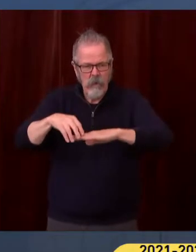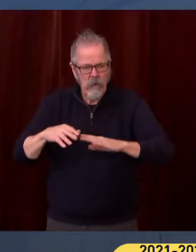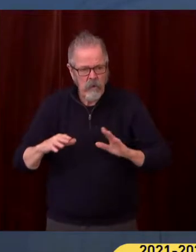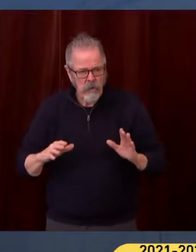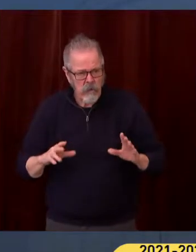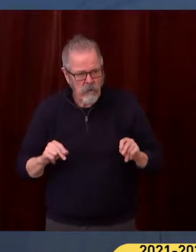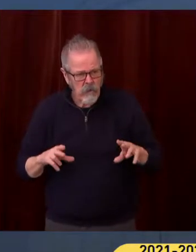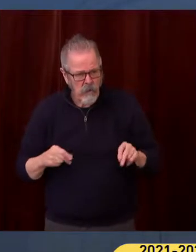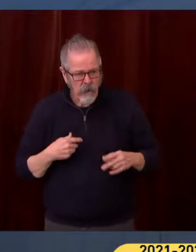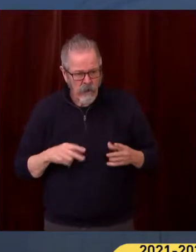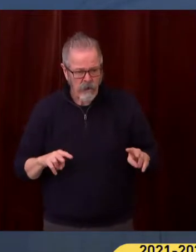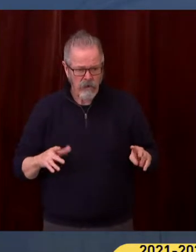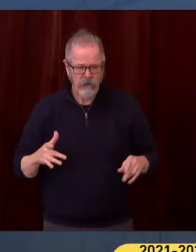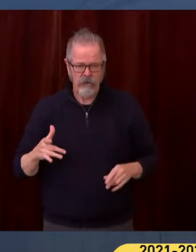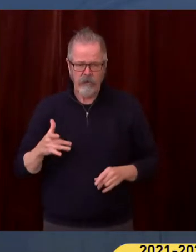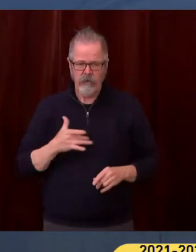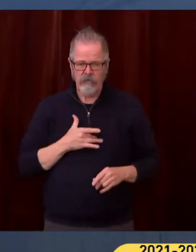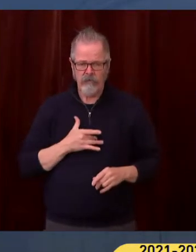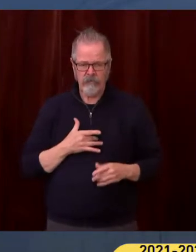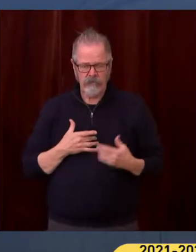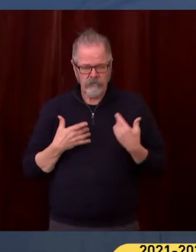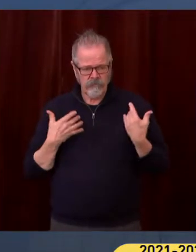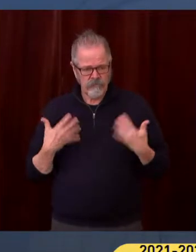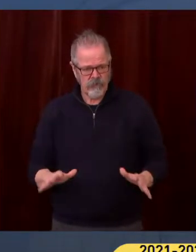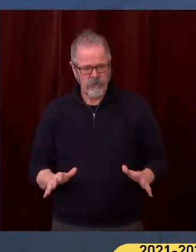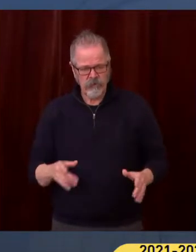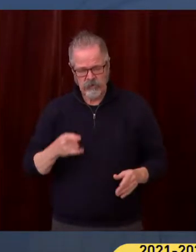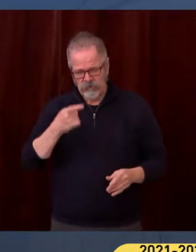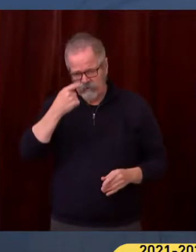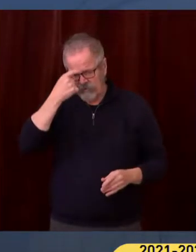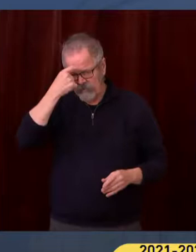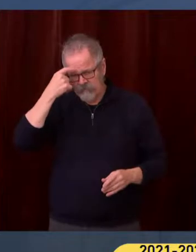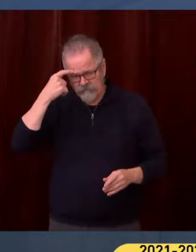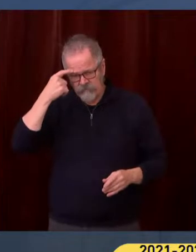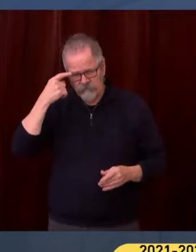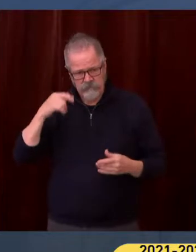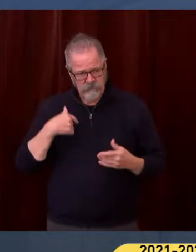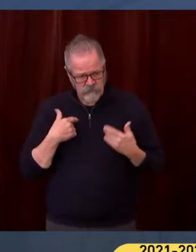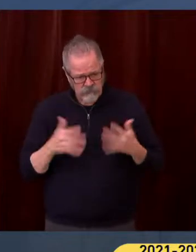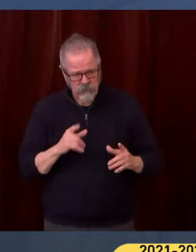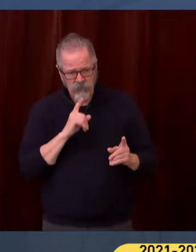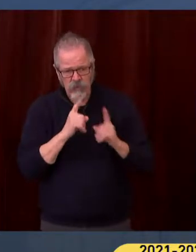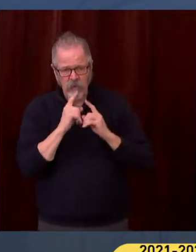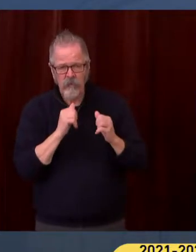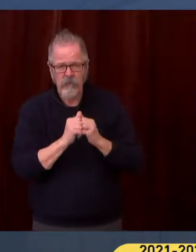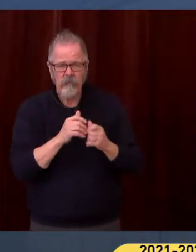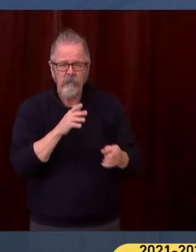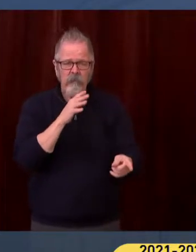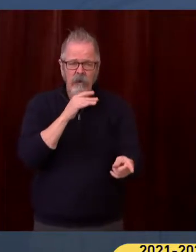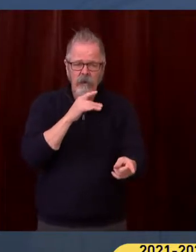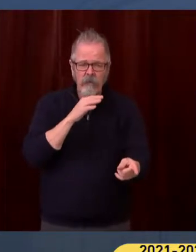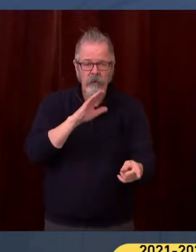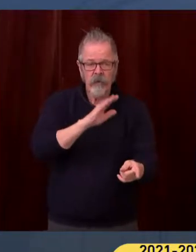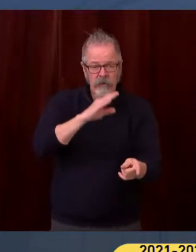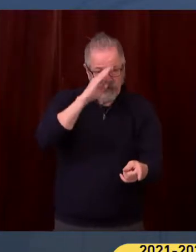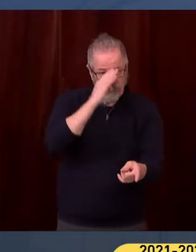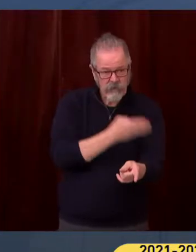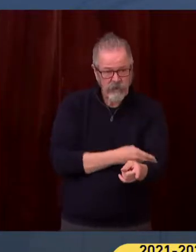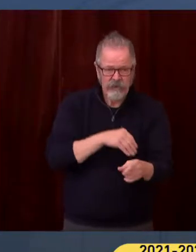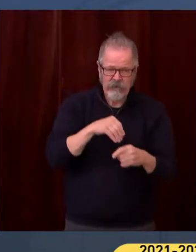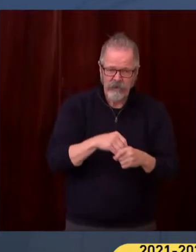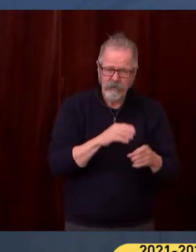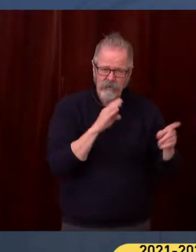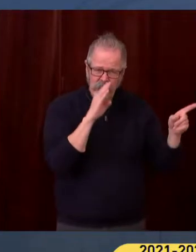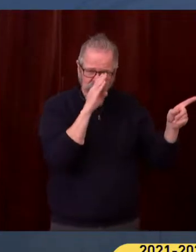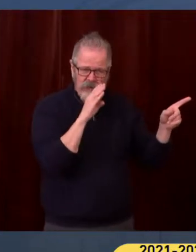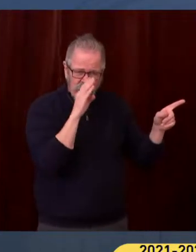outside and play two out of three summers the last summers in Bellevue, for goodness sakes. This is a real